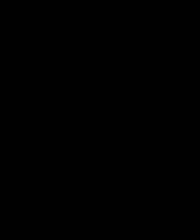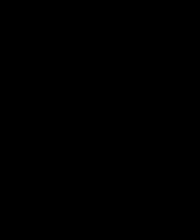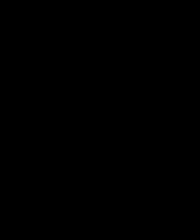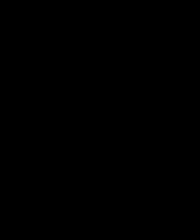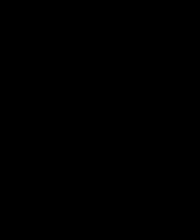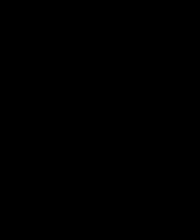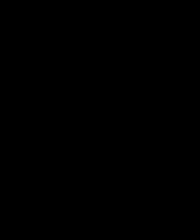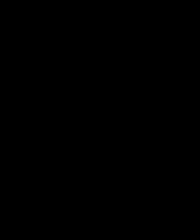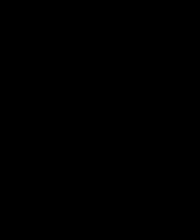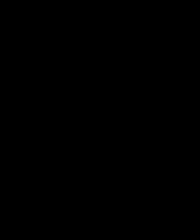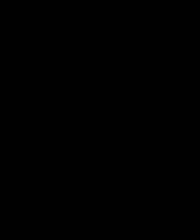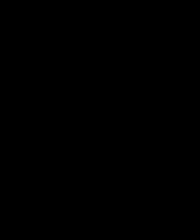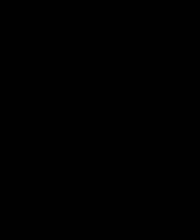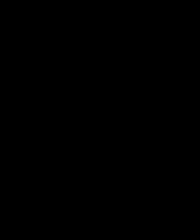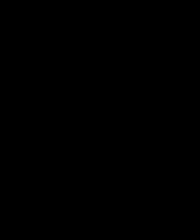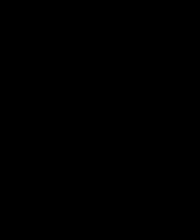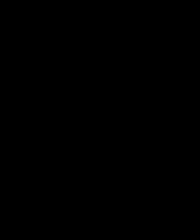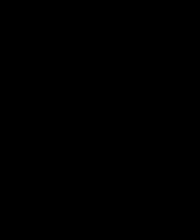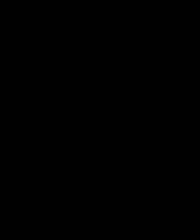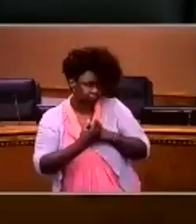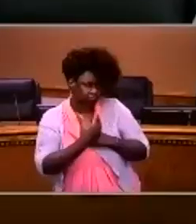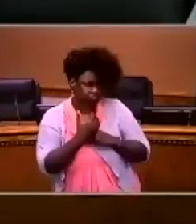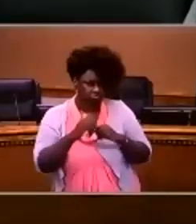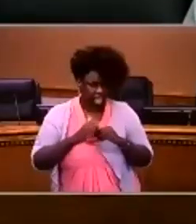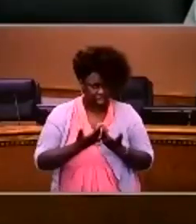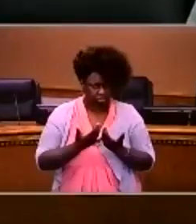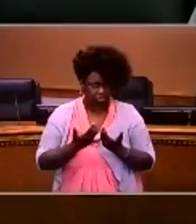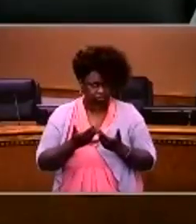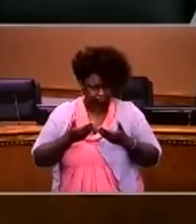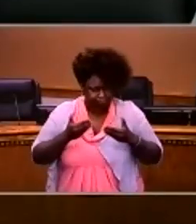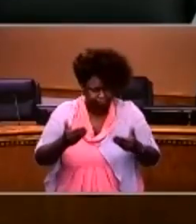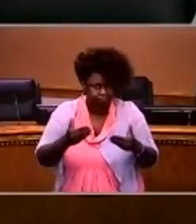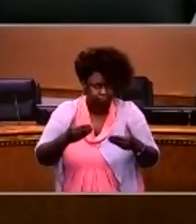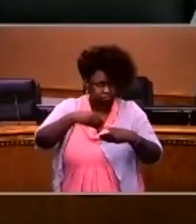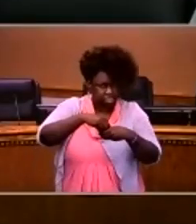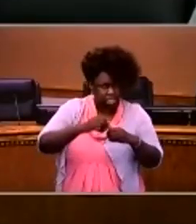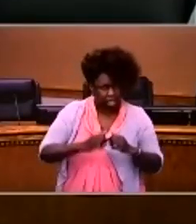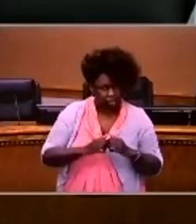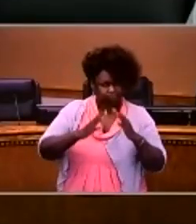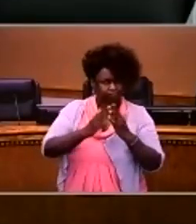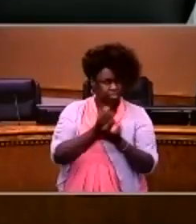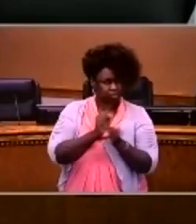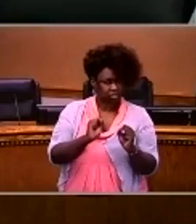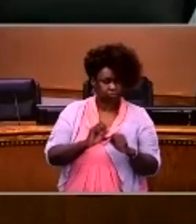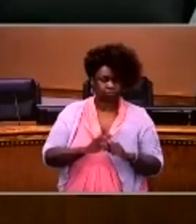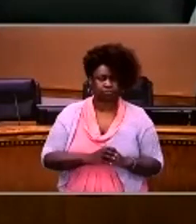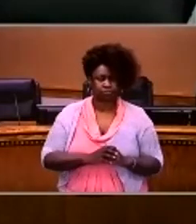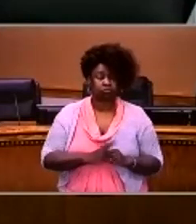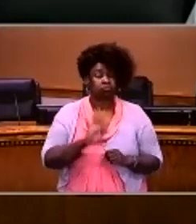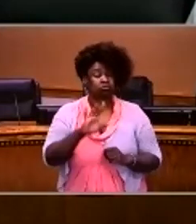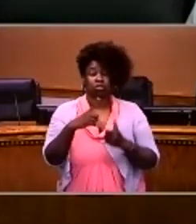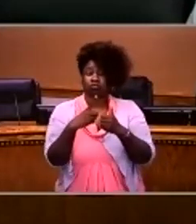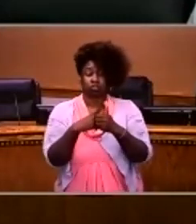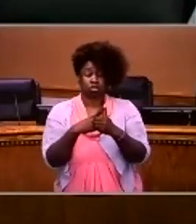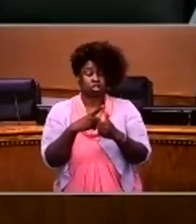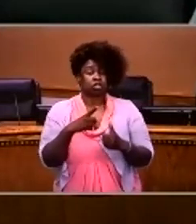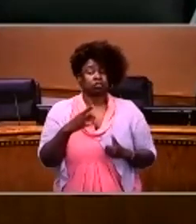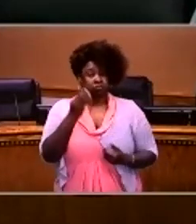to proceed safely? Yeah, first of all, I want to recognize that the opportunity to worship is a First Amendment